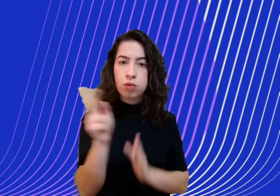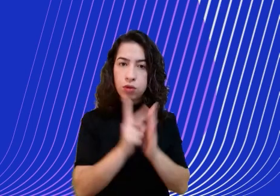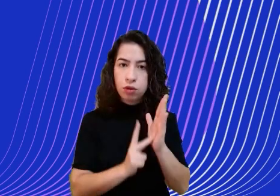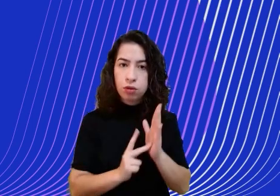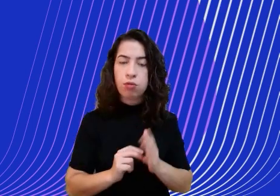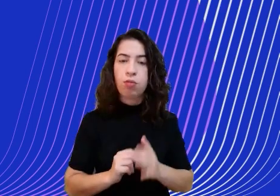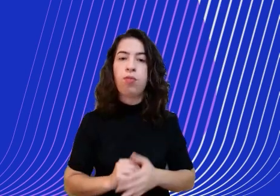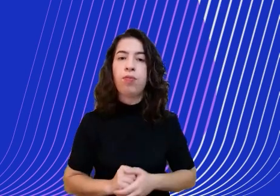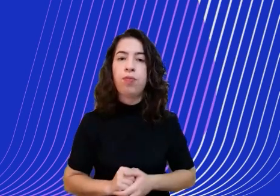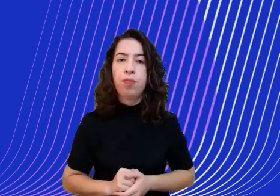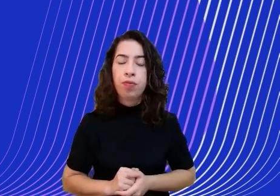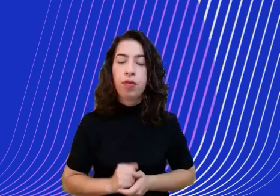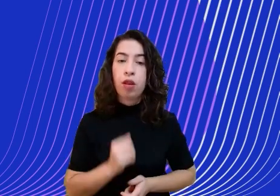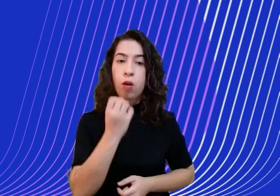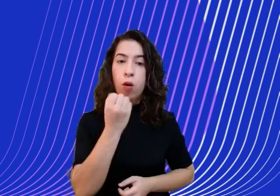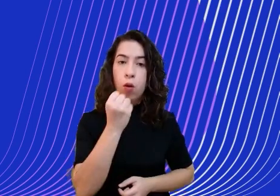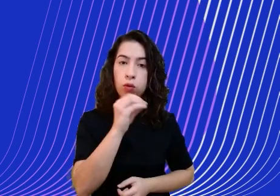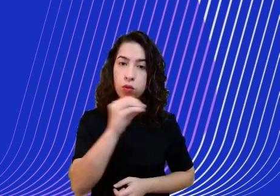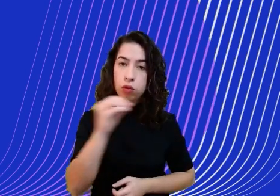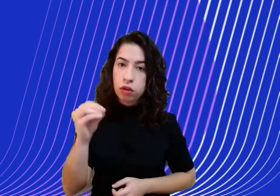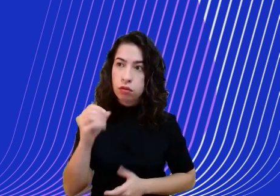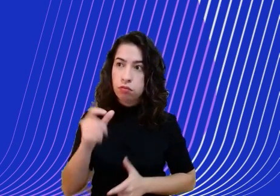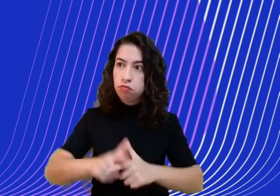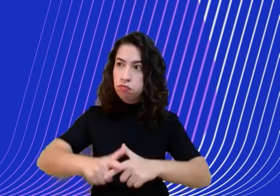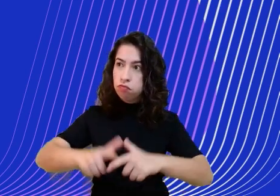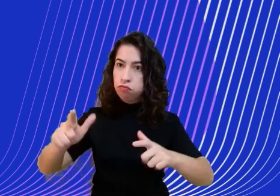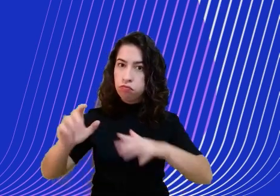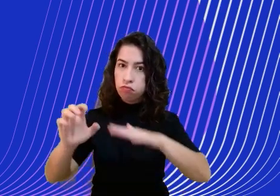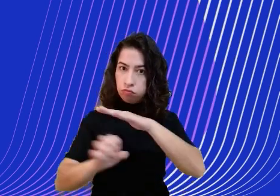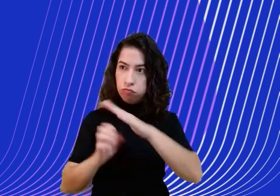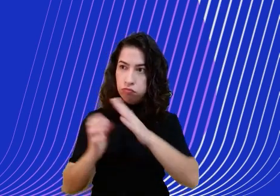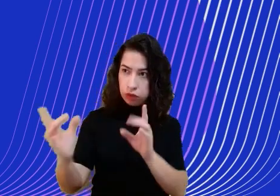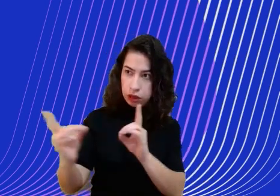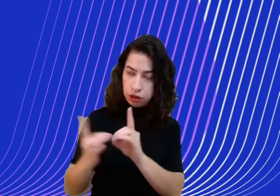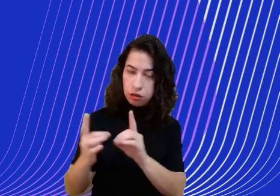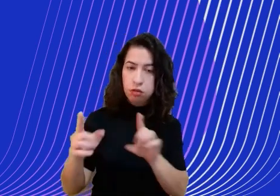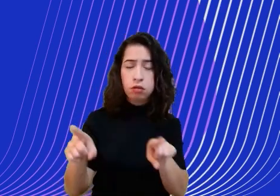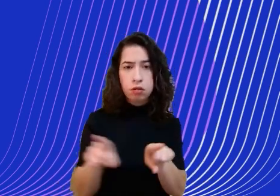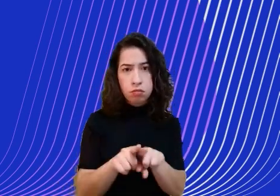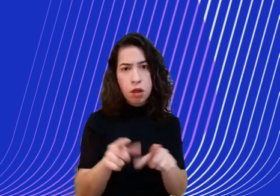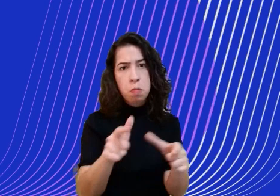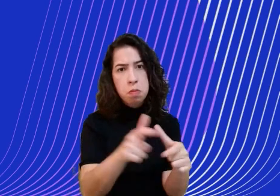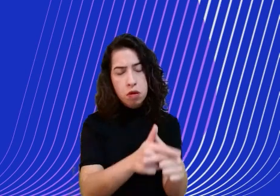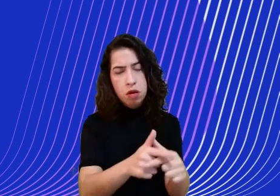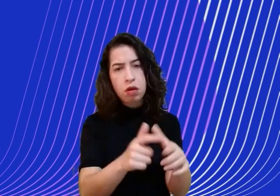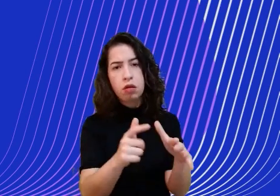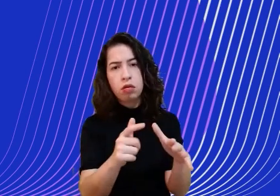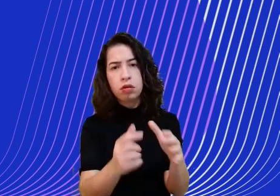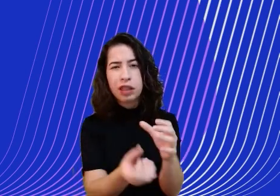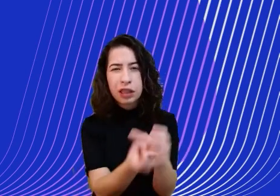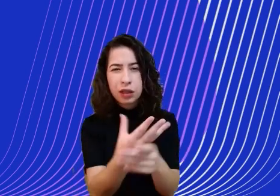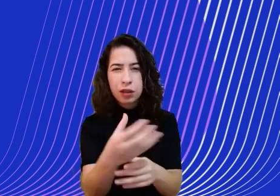1,500 projects, 800 great companies that were served besides startups.